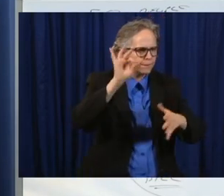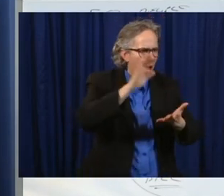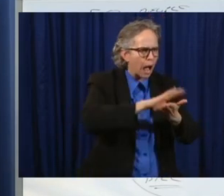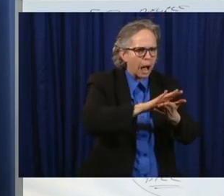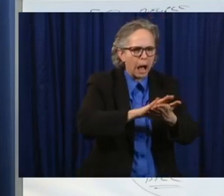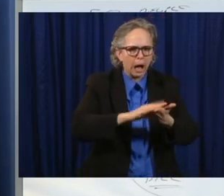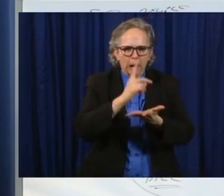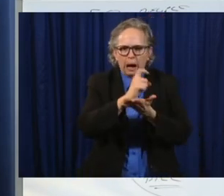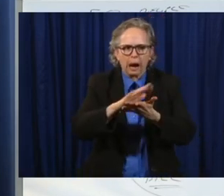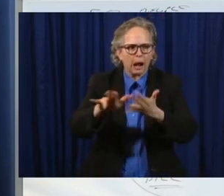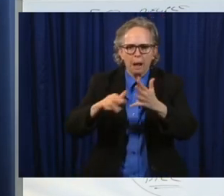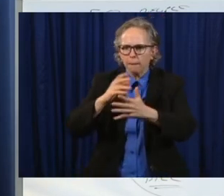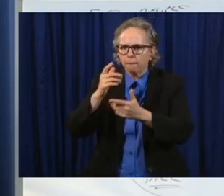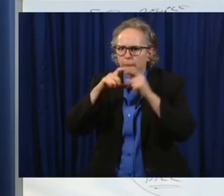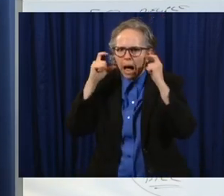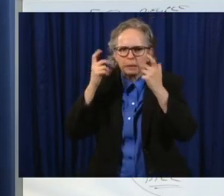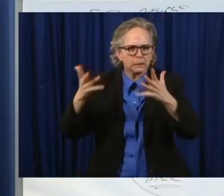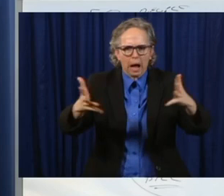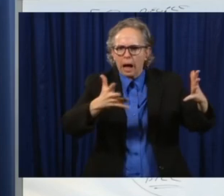The